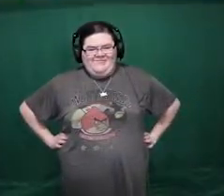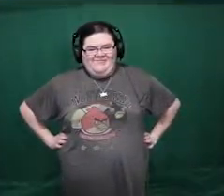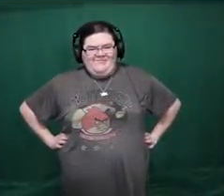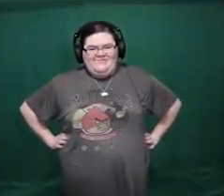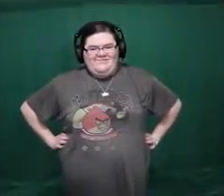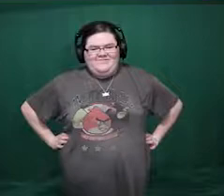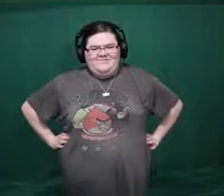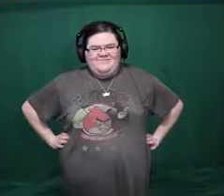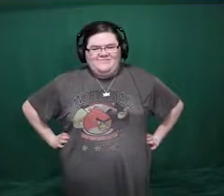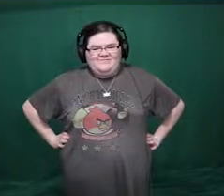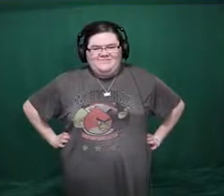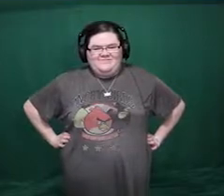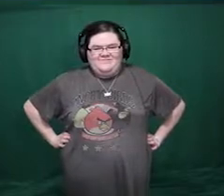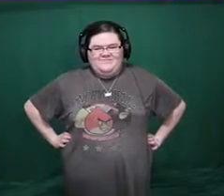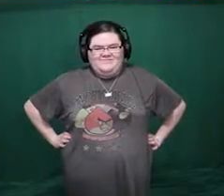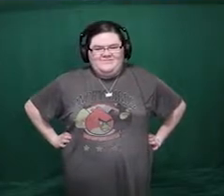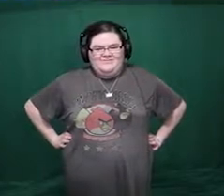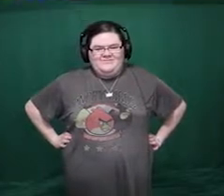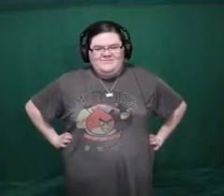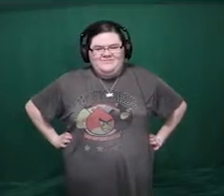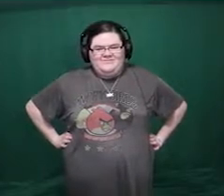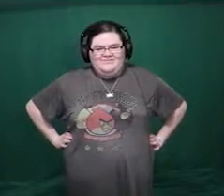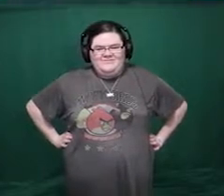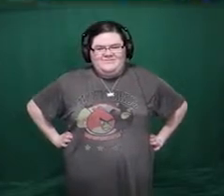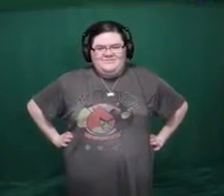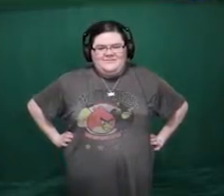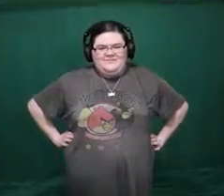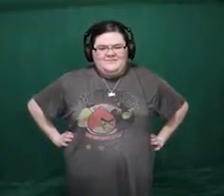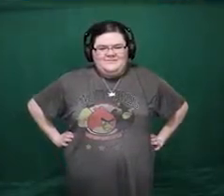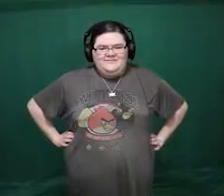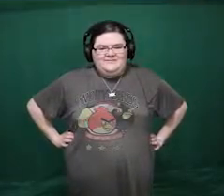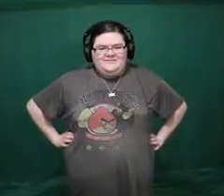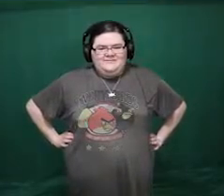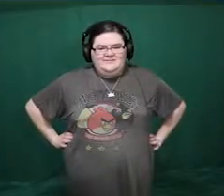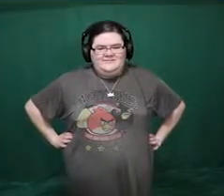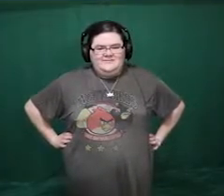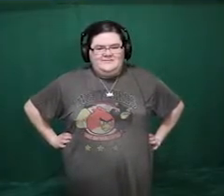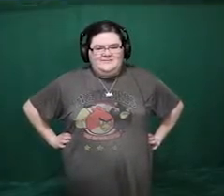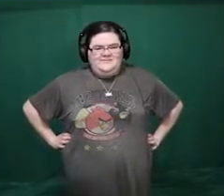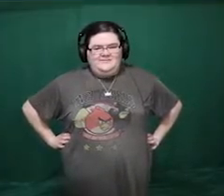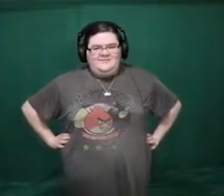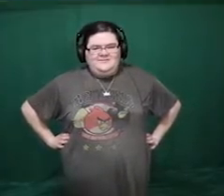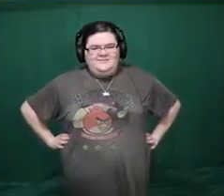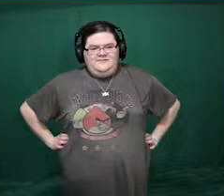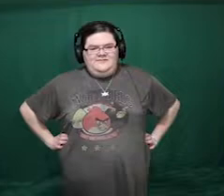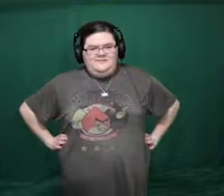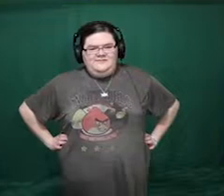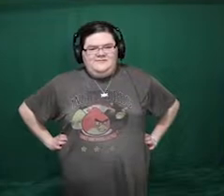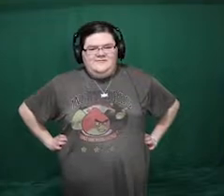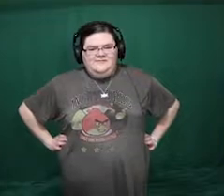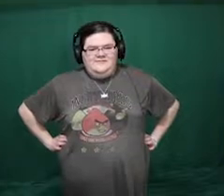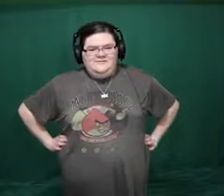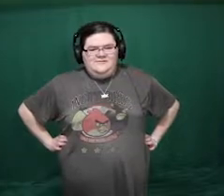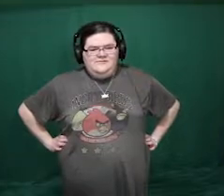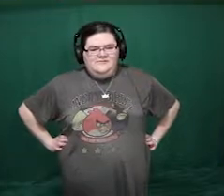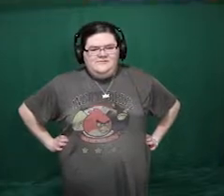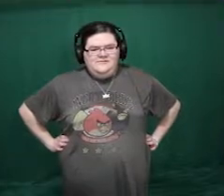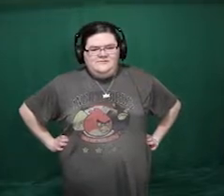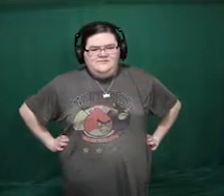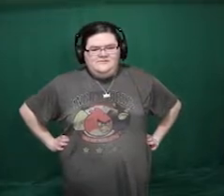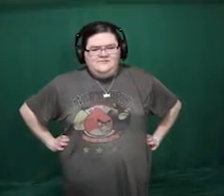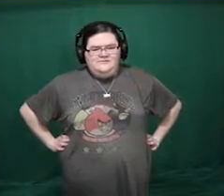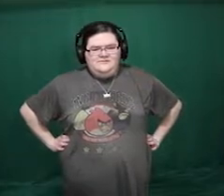already qualified. What the fuck? No, I'm so far back. Yeah, man. Wait, but Simon's already got it. I might not even. Oh, wait, now I've got another whole